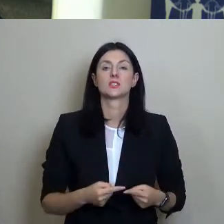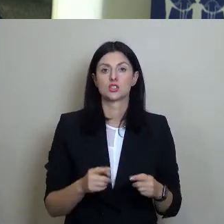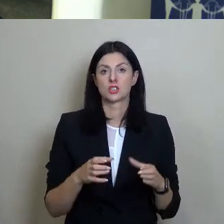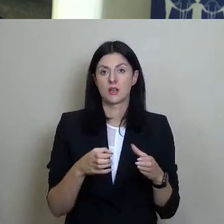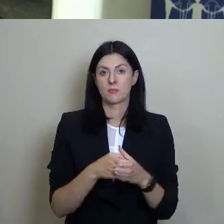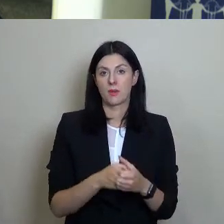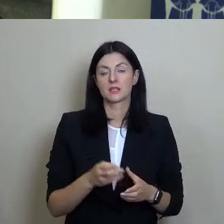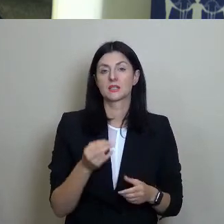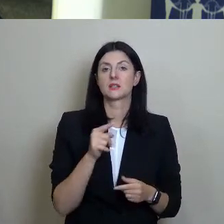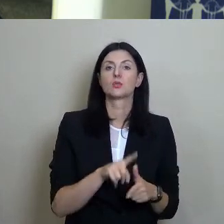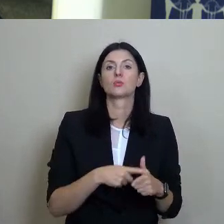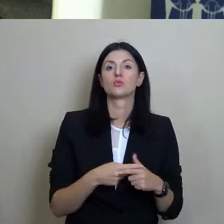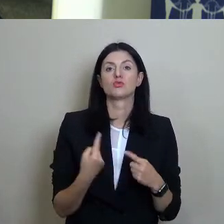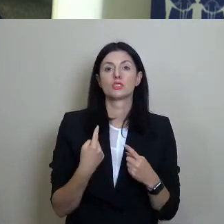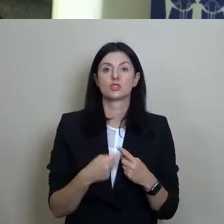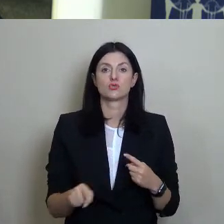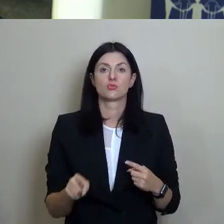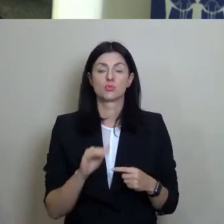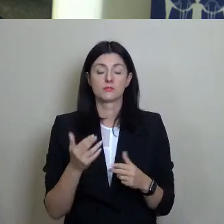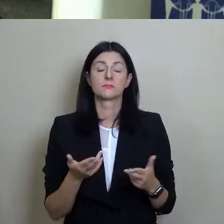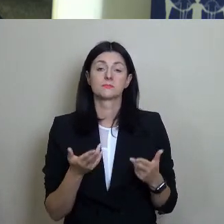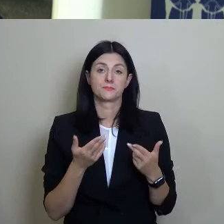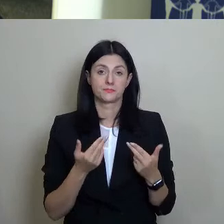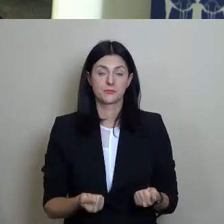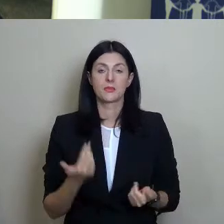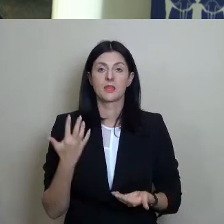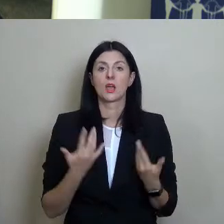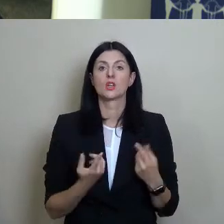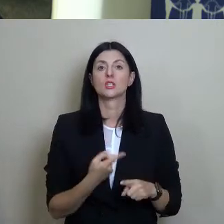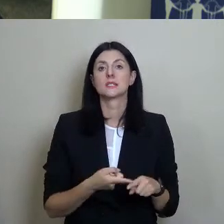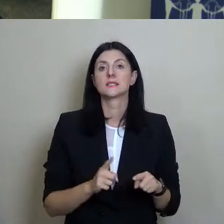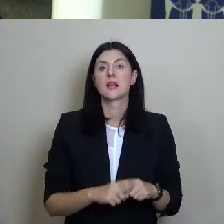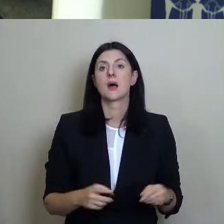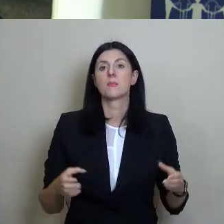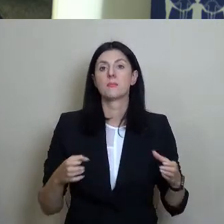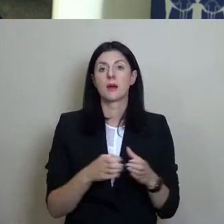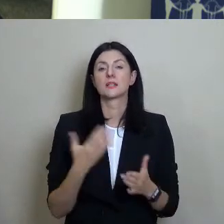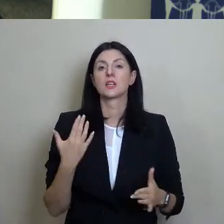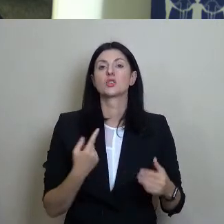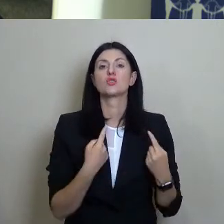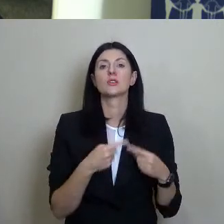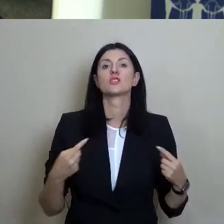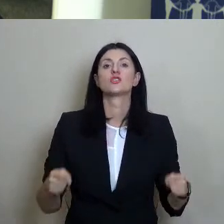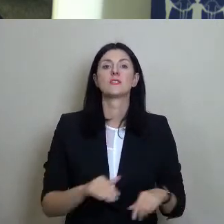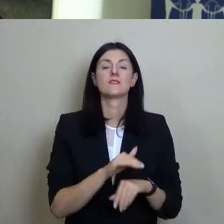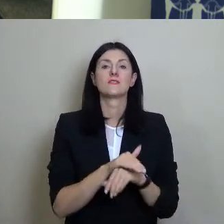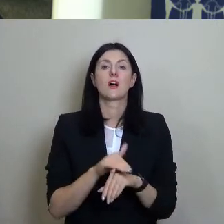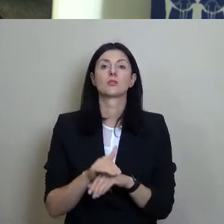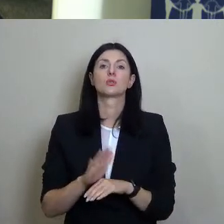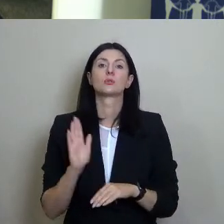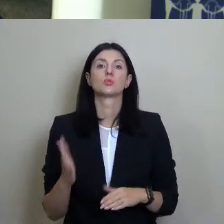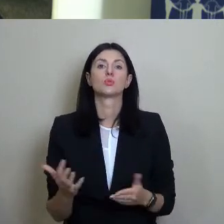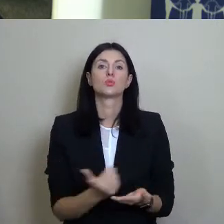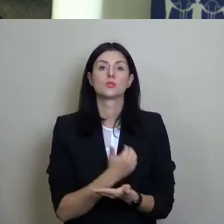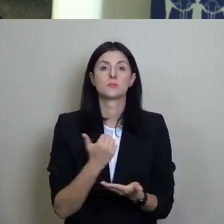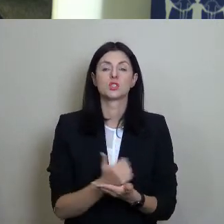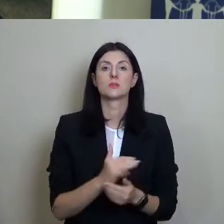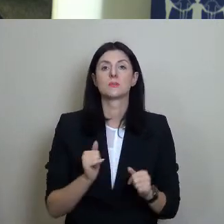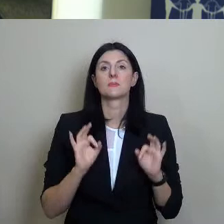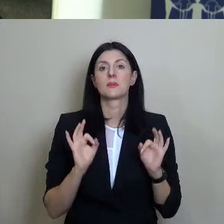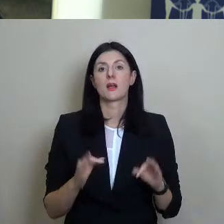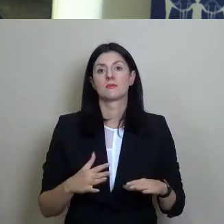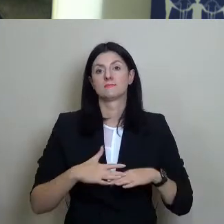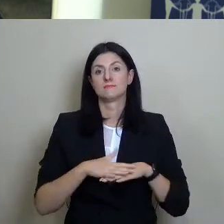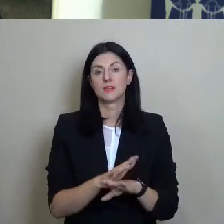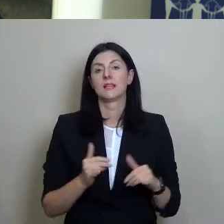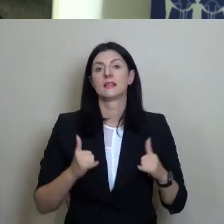taken by the people who have been established in the list of the party in accordance with the order. If other